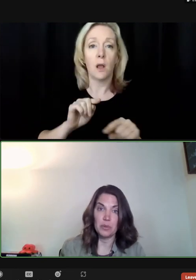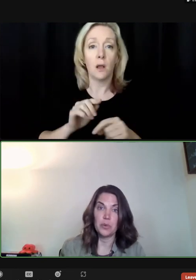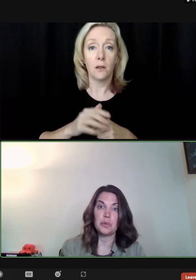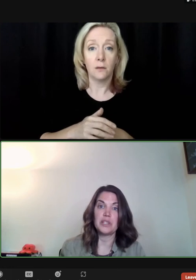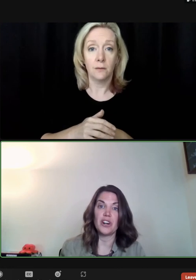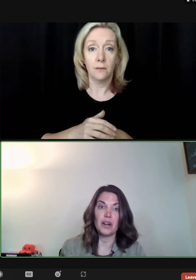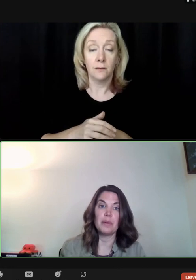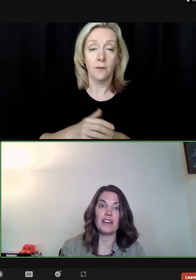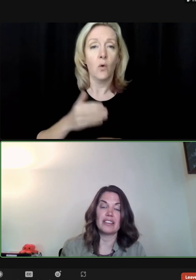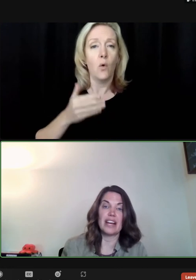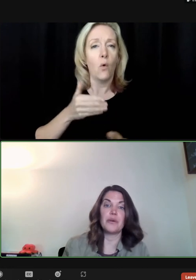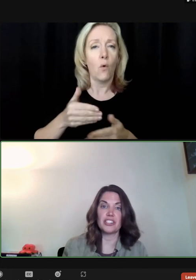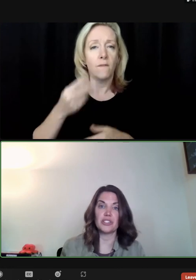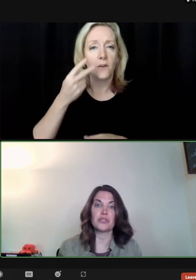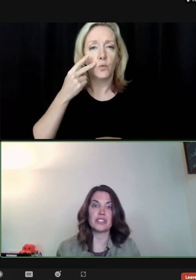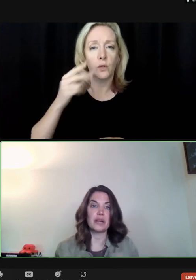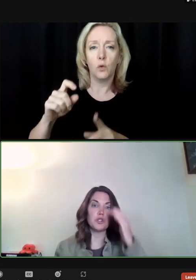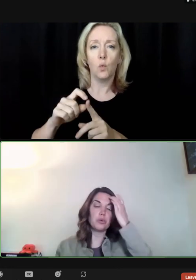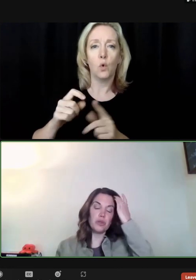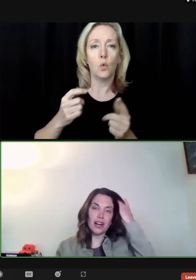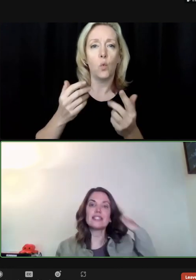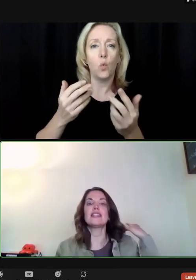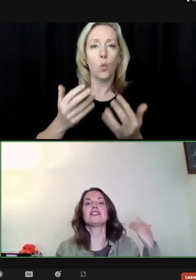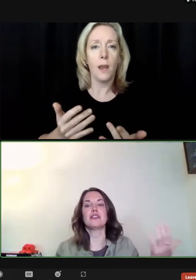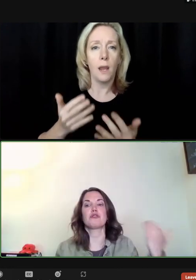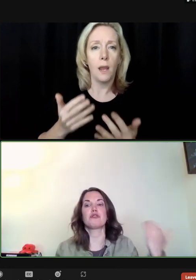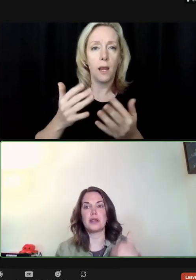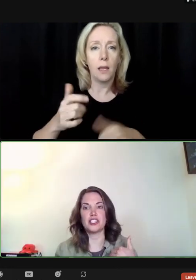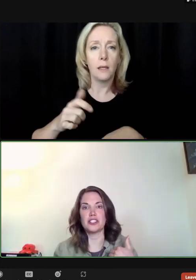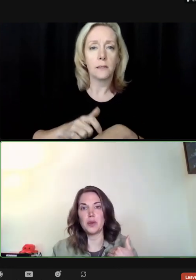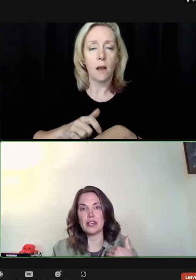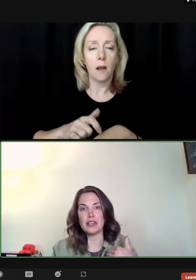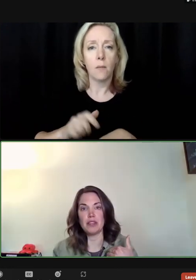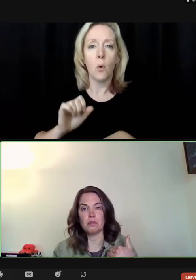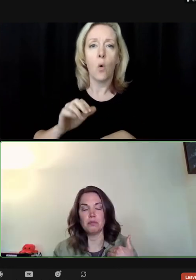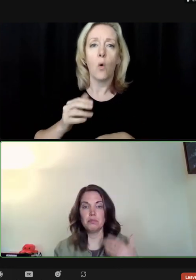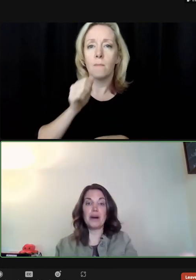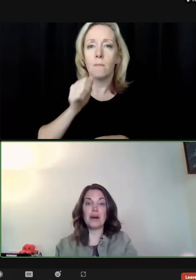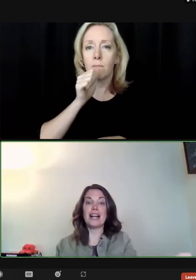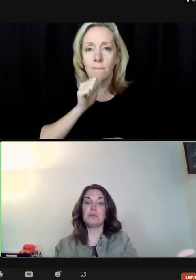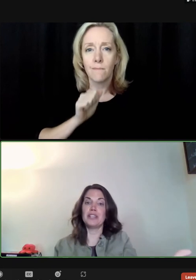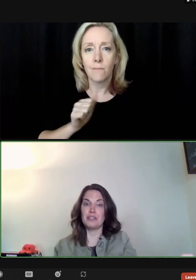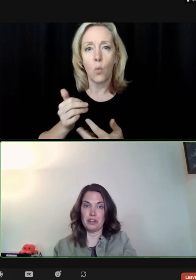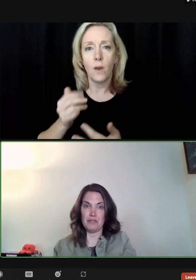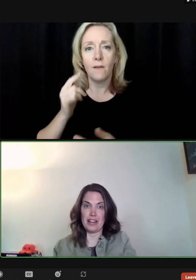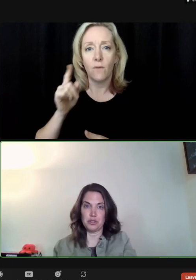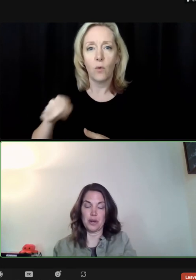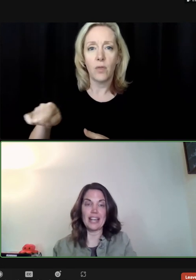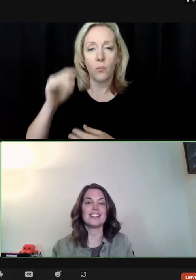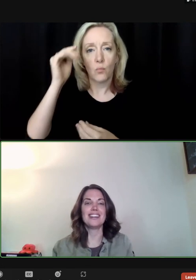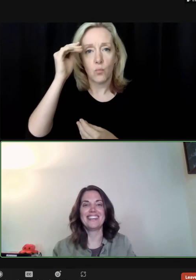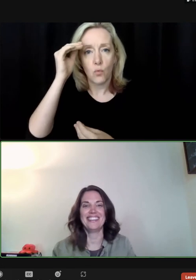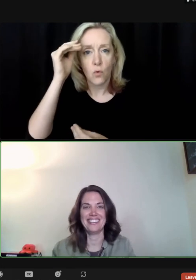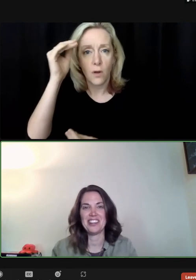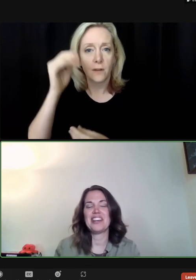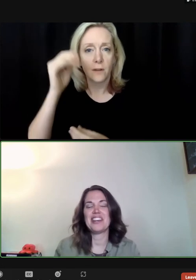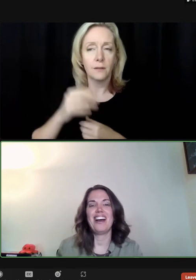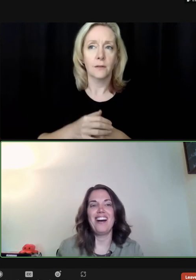wait time, when we talk about allowing our children time to process the information that we give them, possibly at a very fast